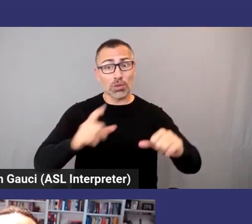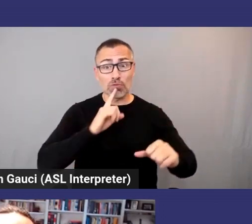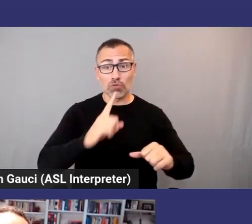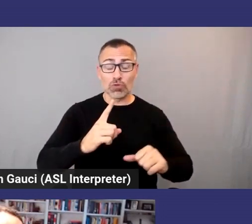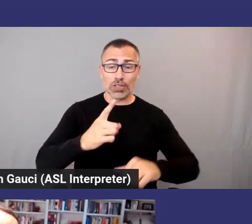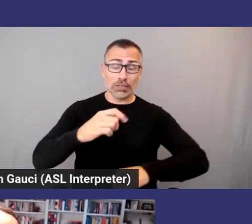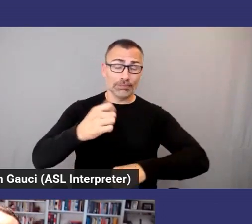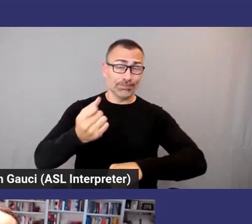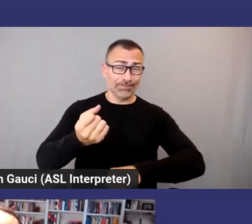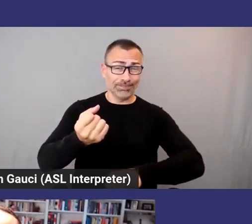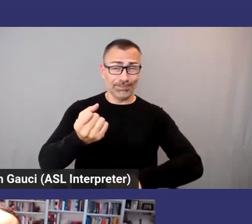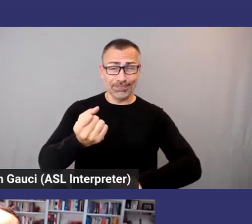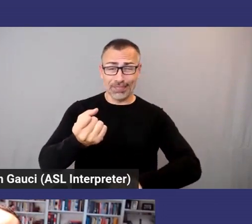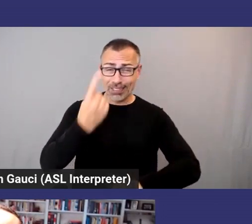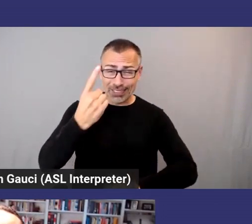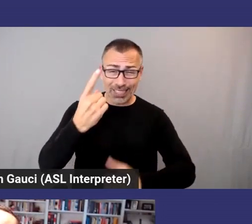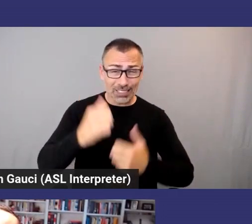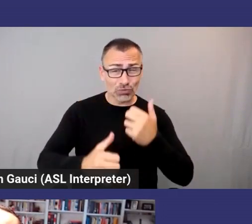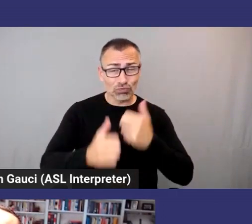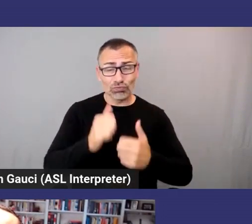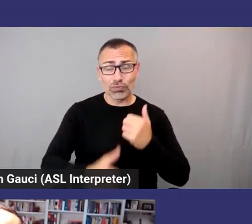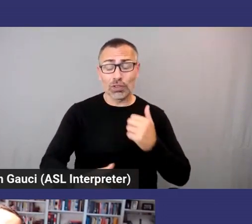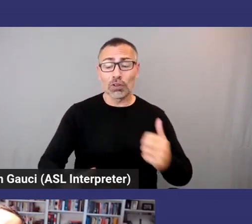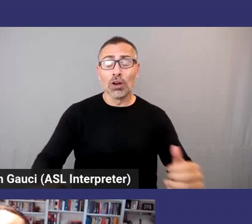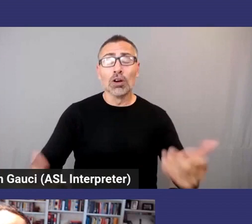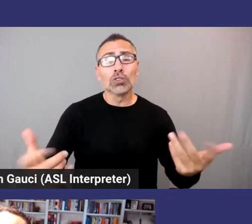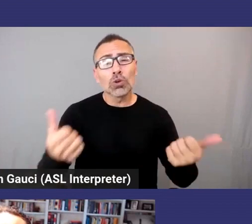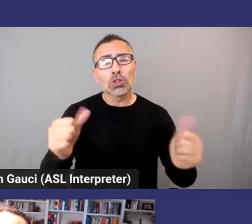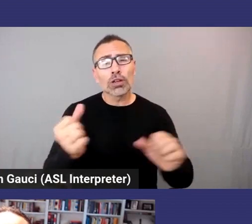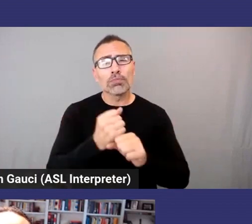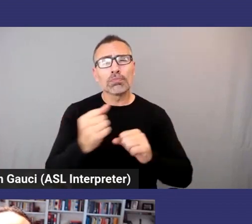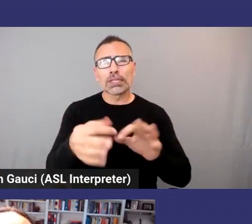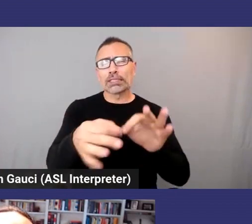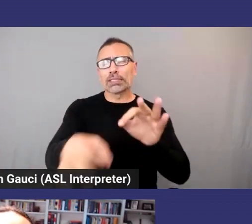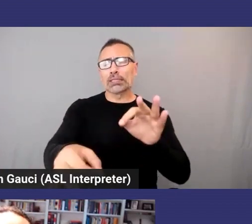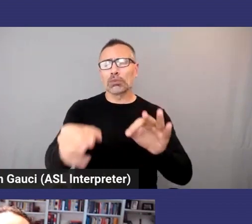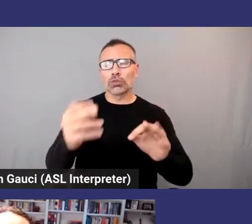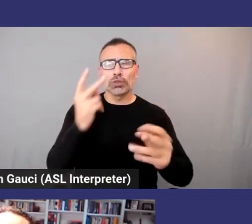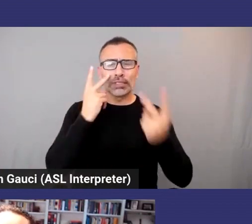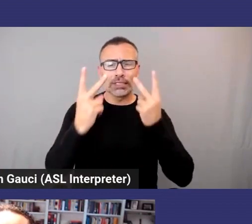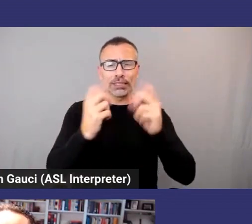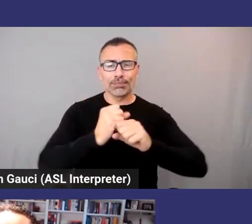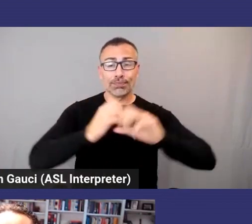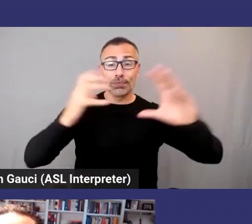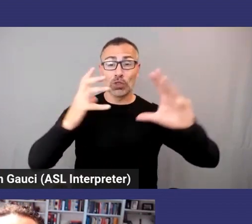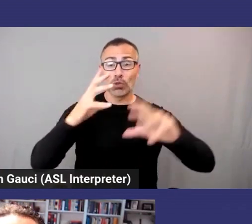and we've tried to make that simple to visualize with Internet Monitor. You